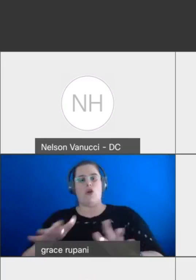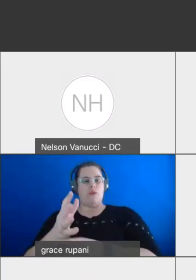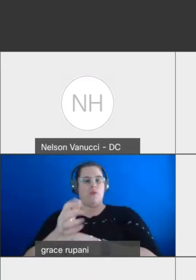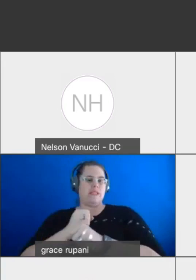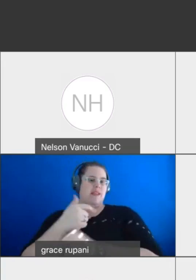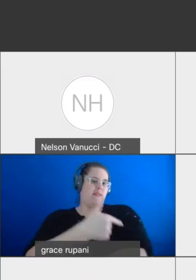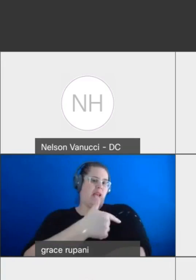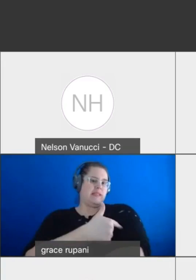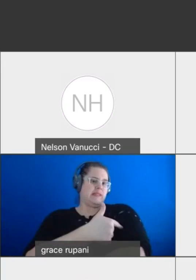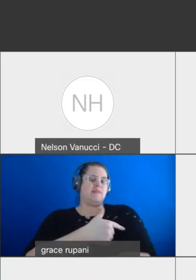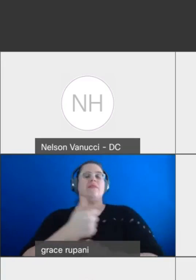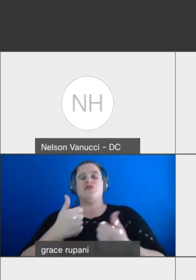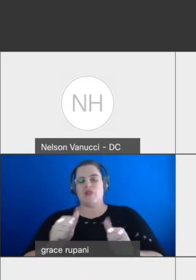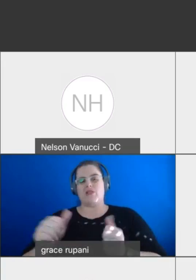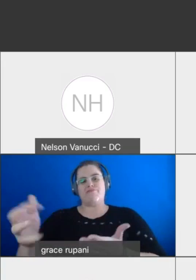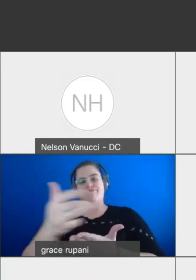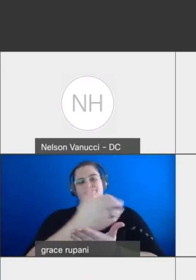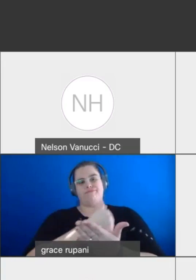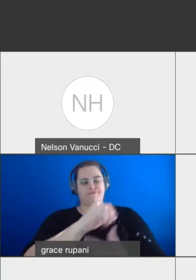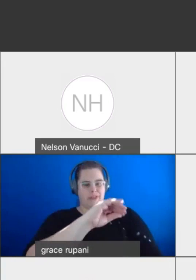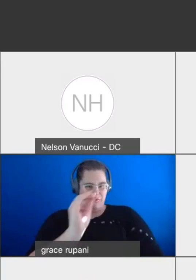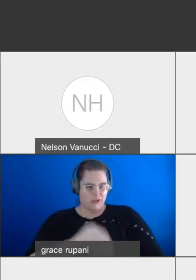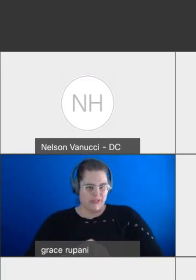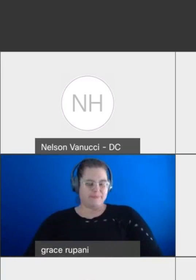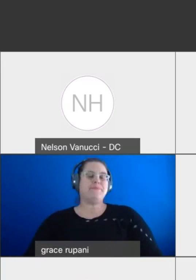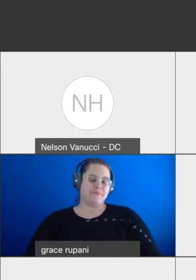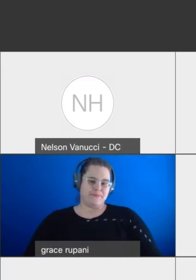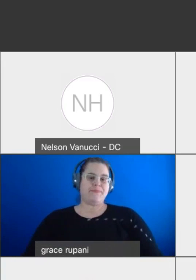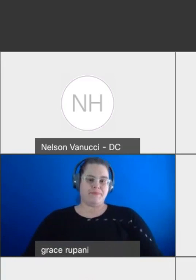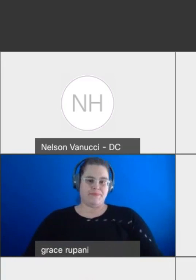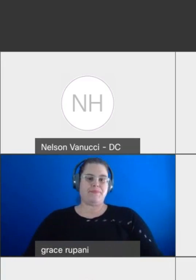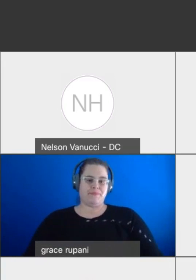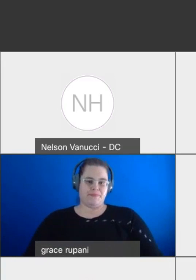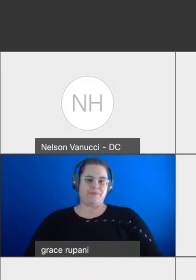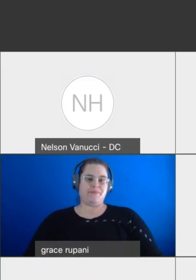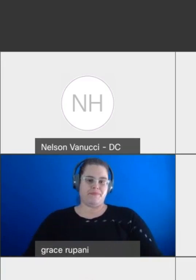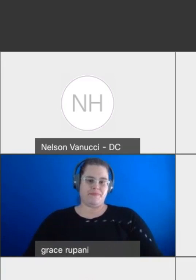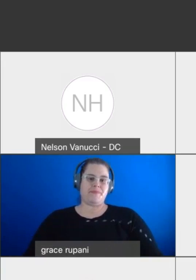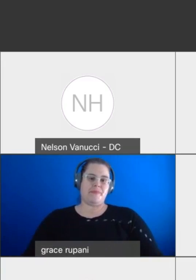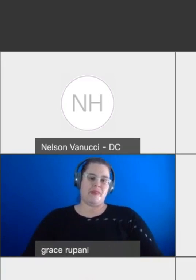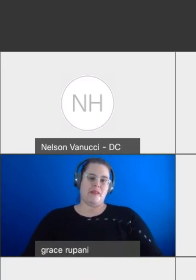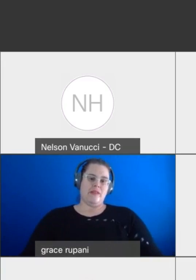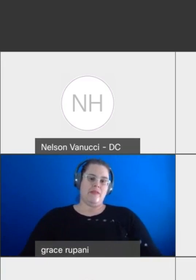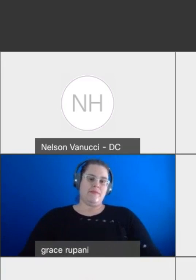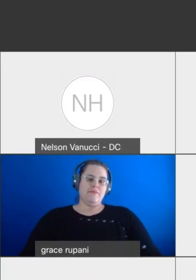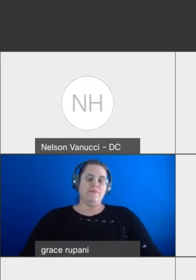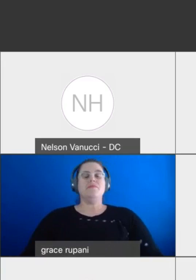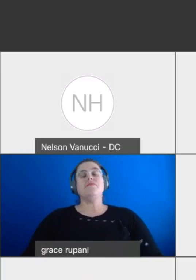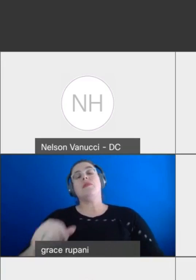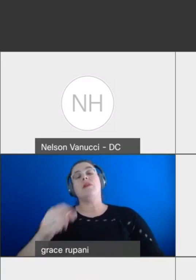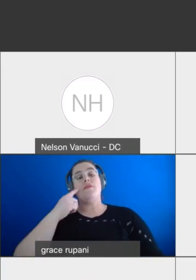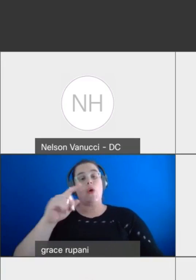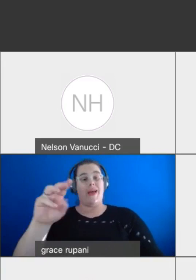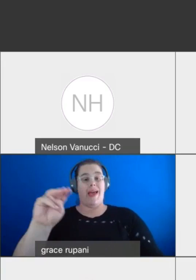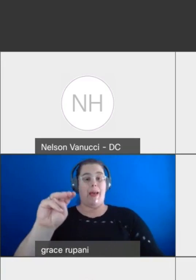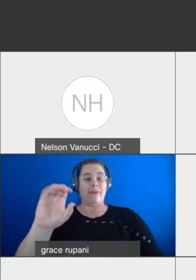For the people that we support, we are adding a tab to MCIS, and we will